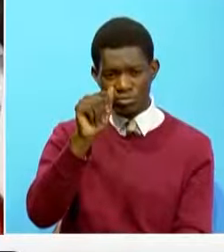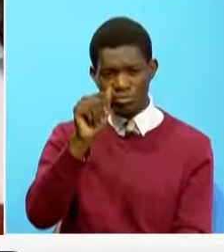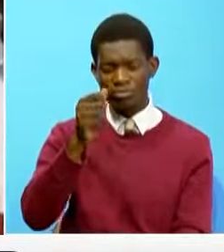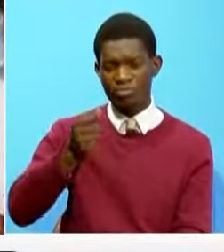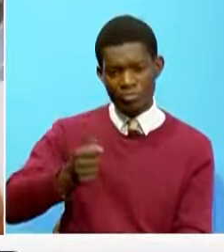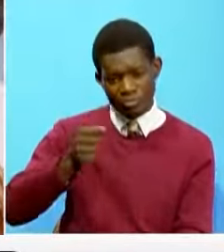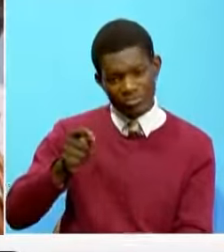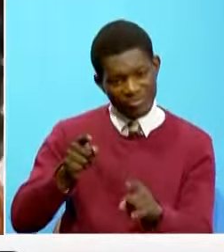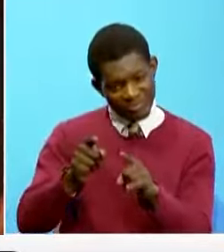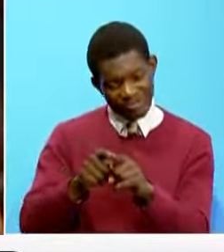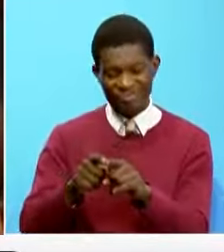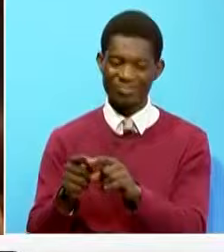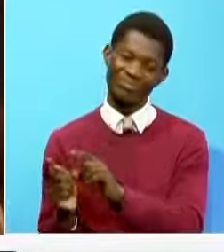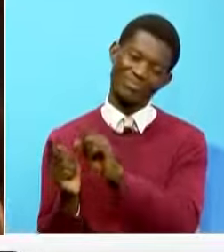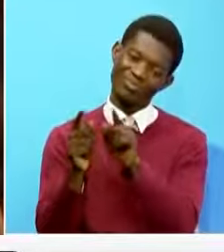who